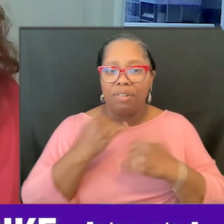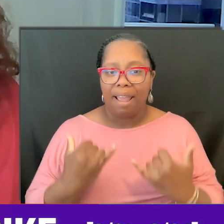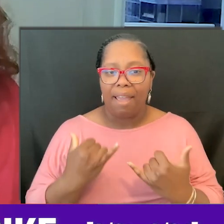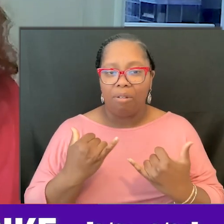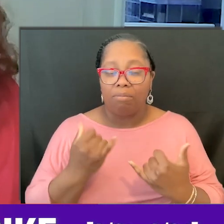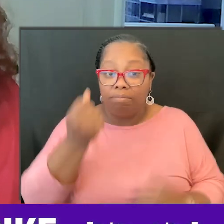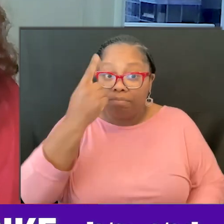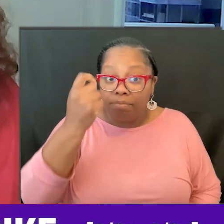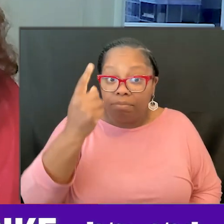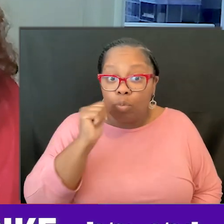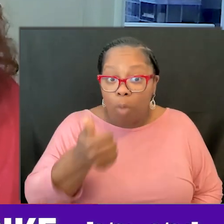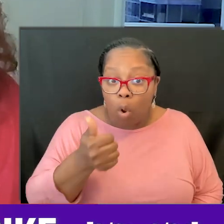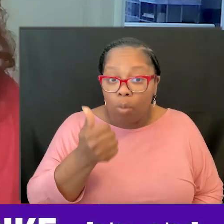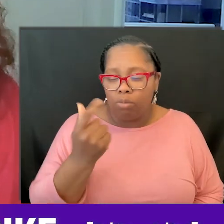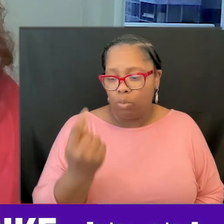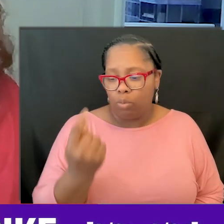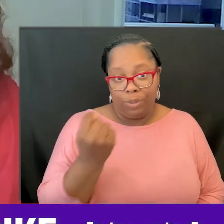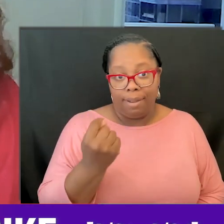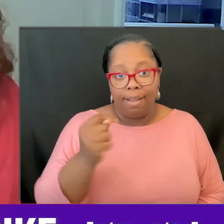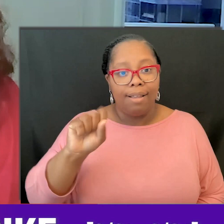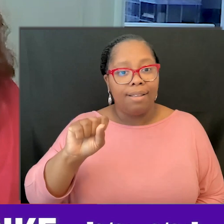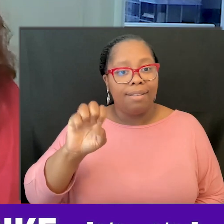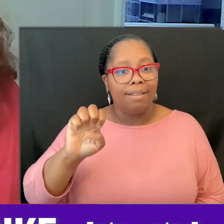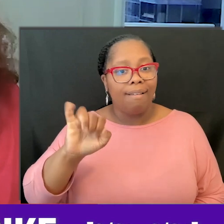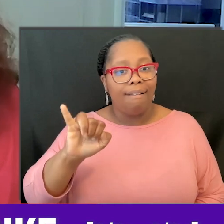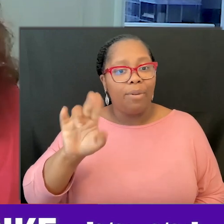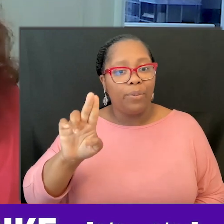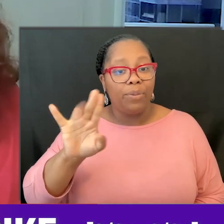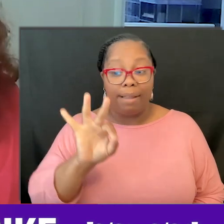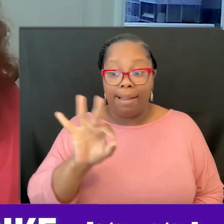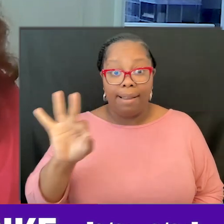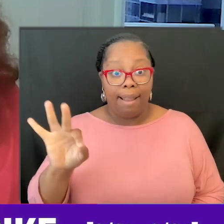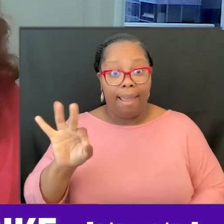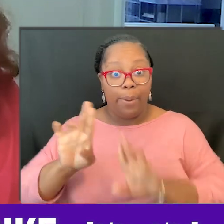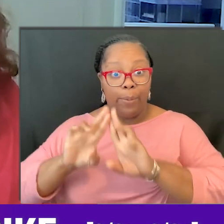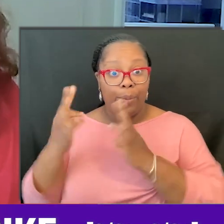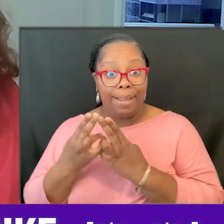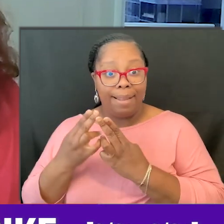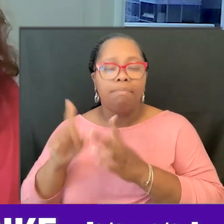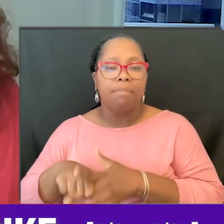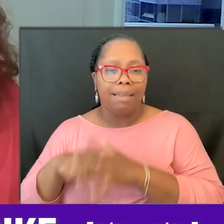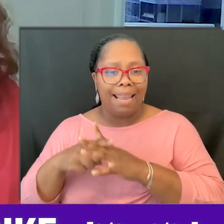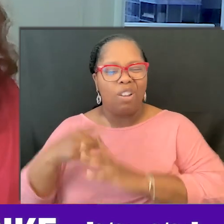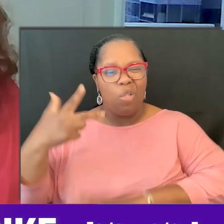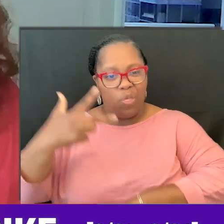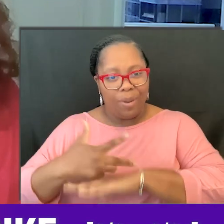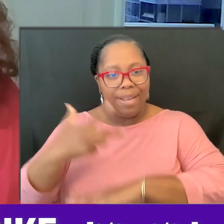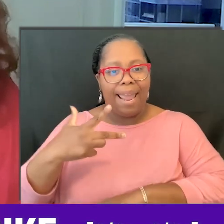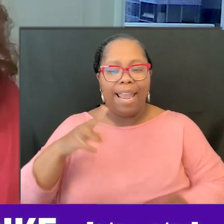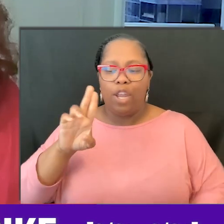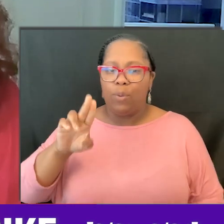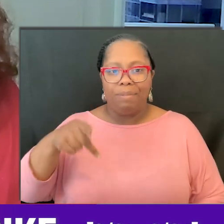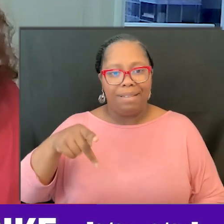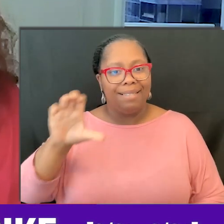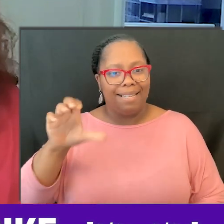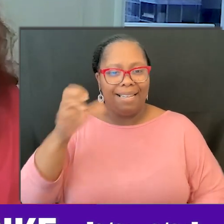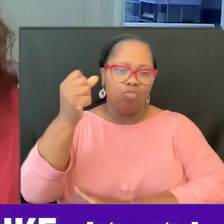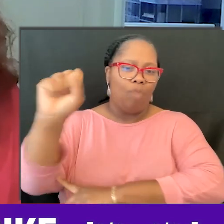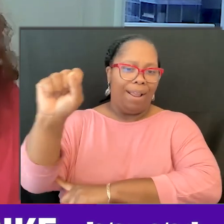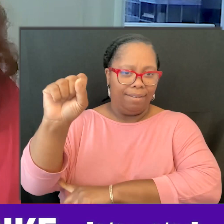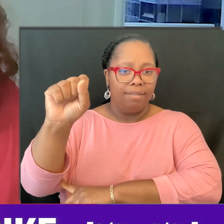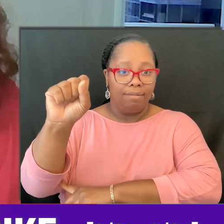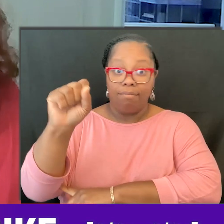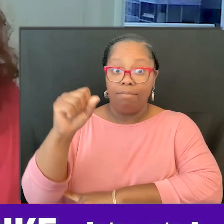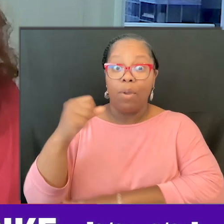Tomorrow, Tuesday, SEIU 99 begins its three-day UPC strike, and